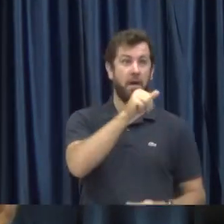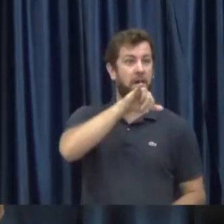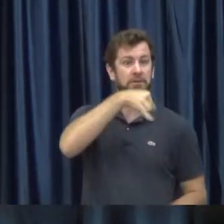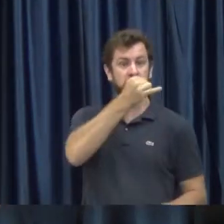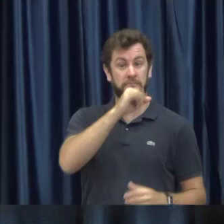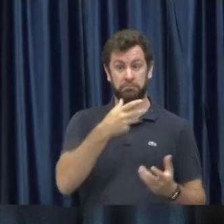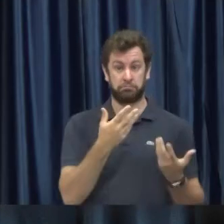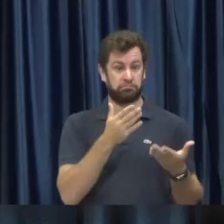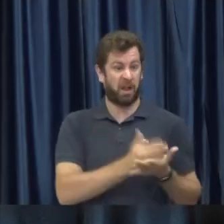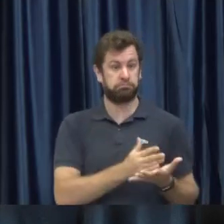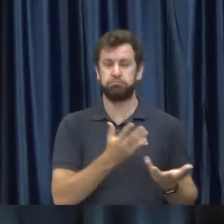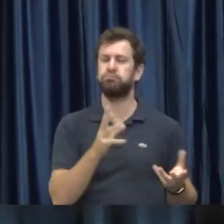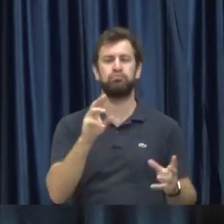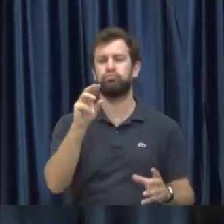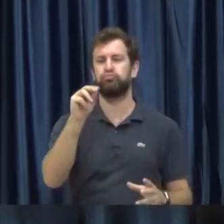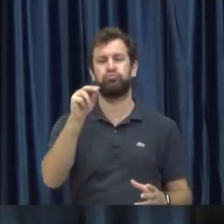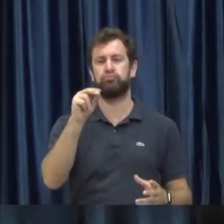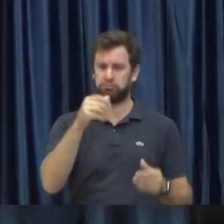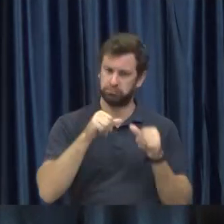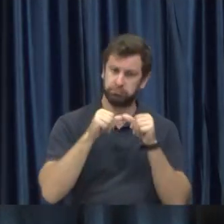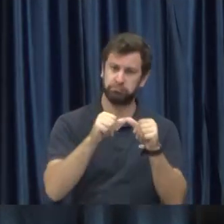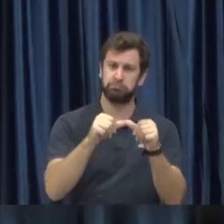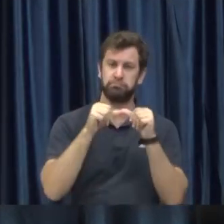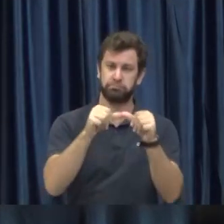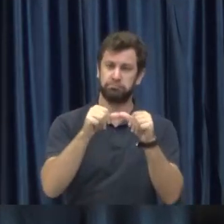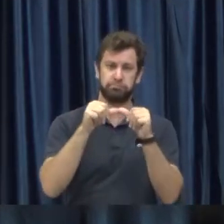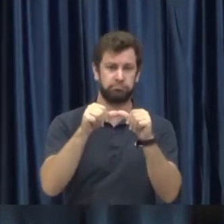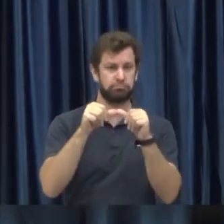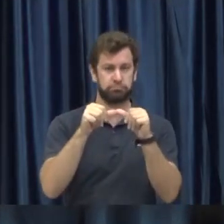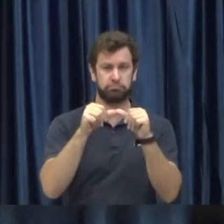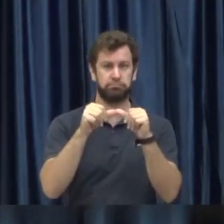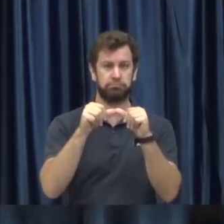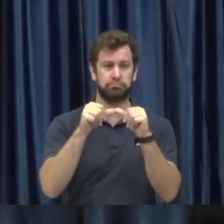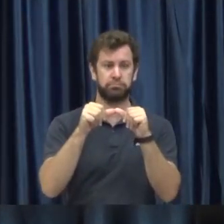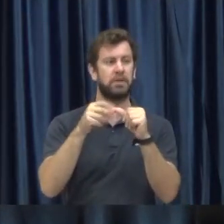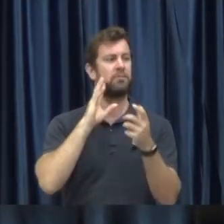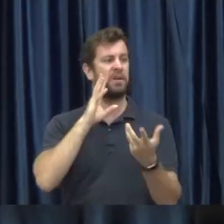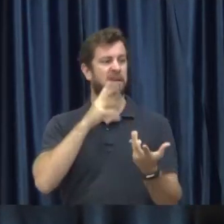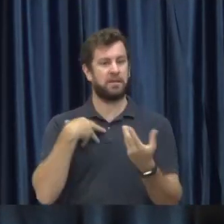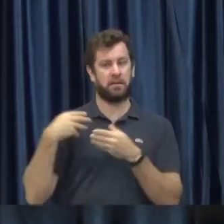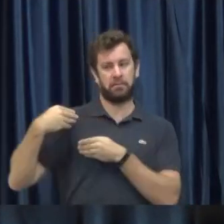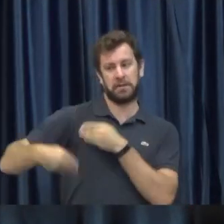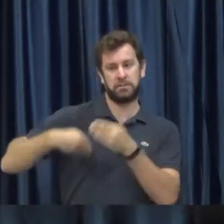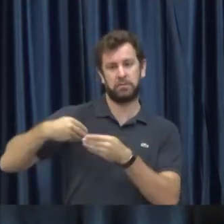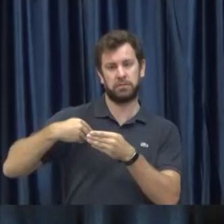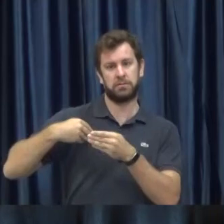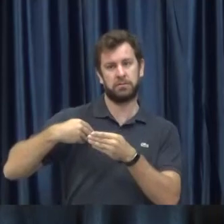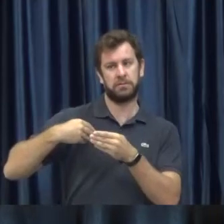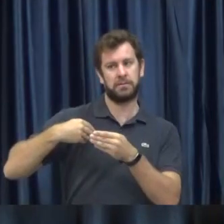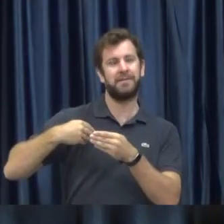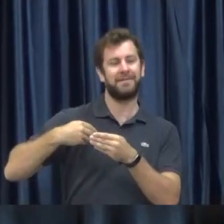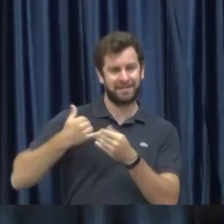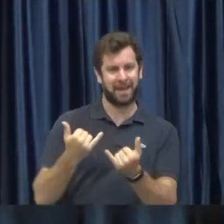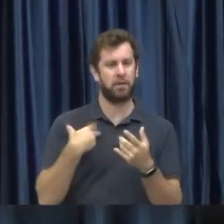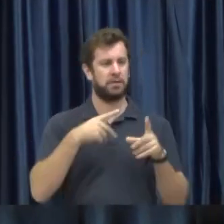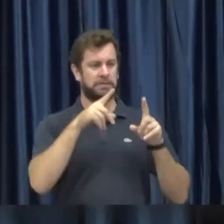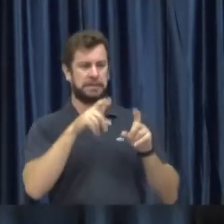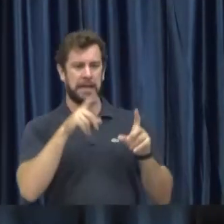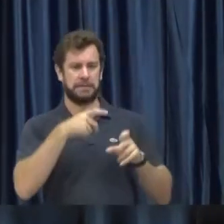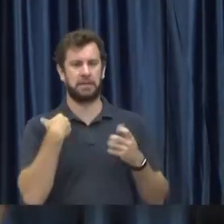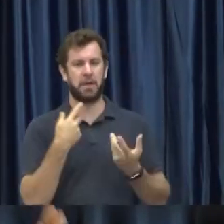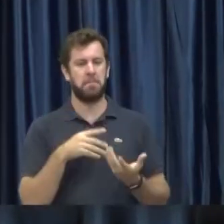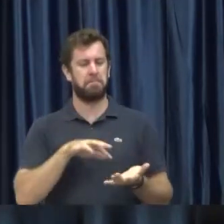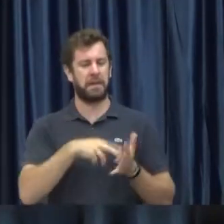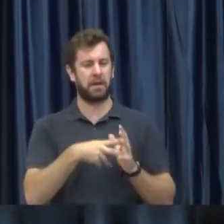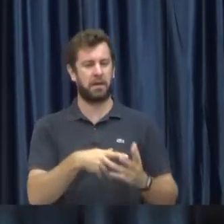the ritual is tested by the essence. So was the pilgrimage based